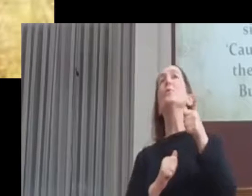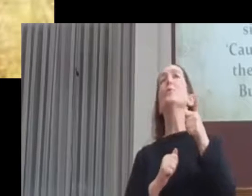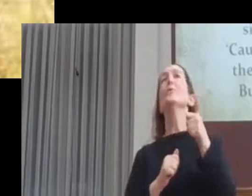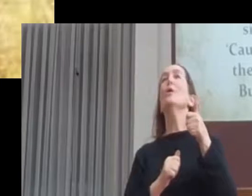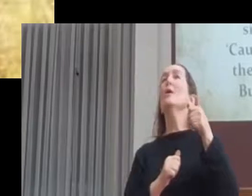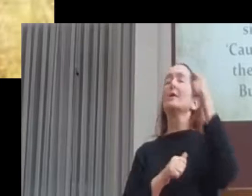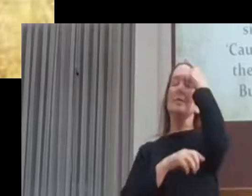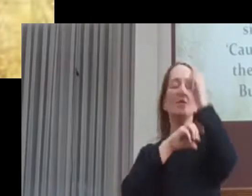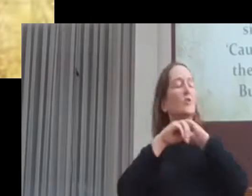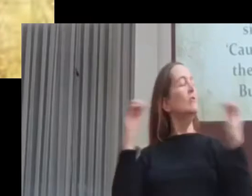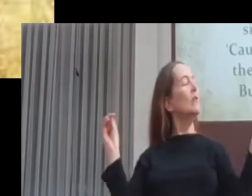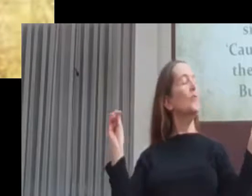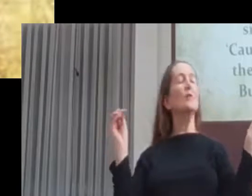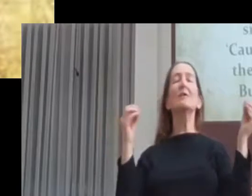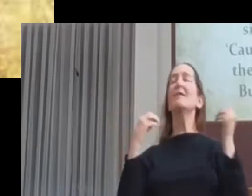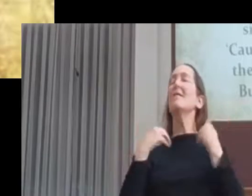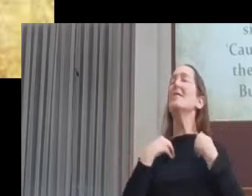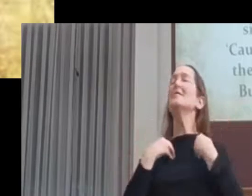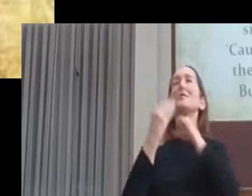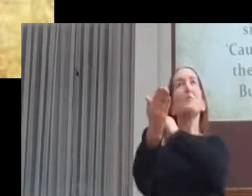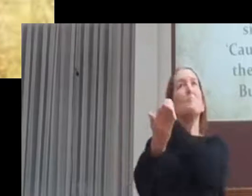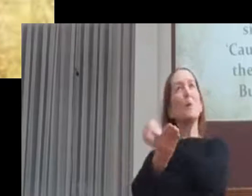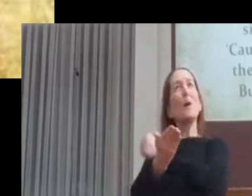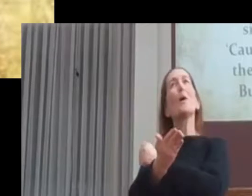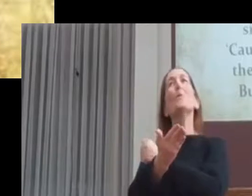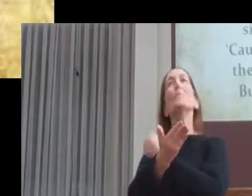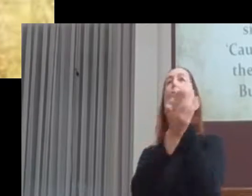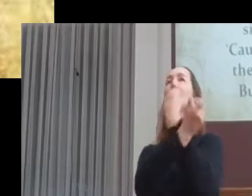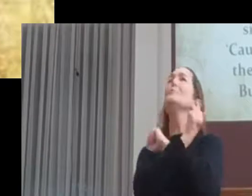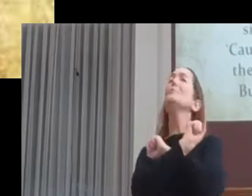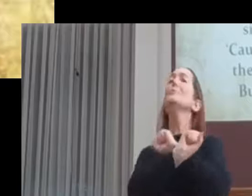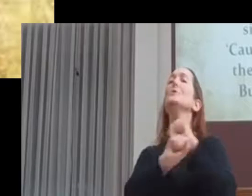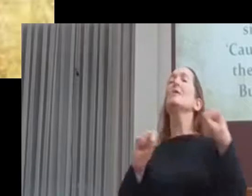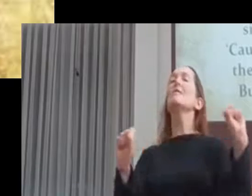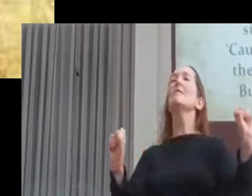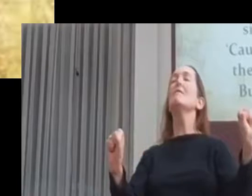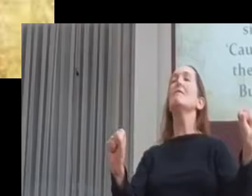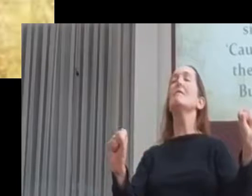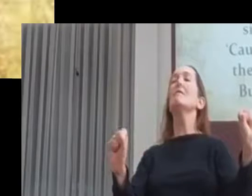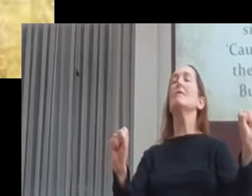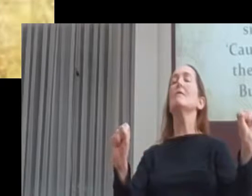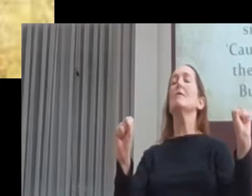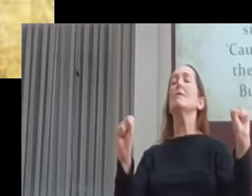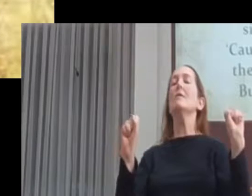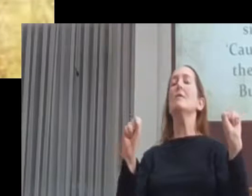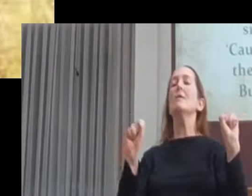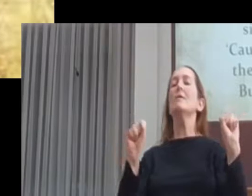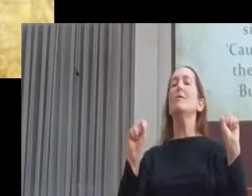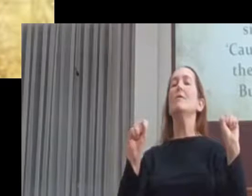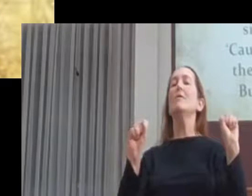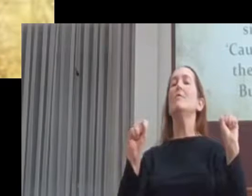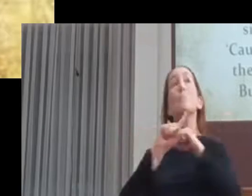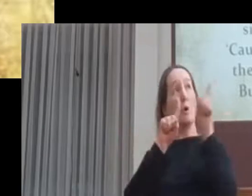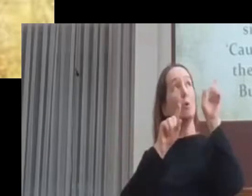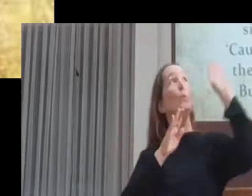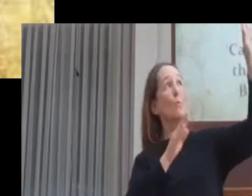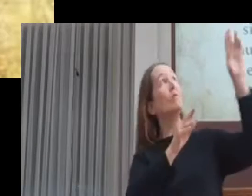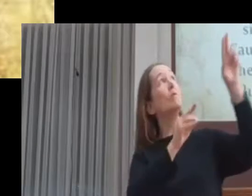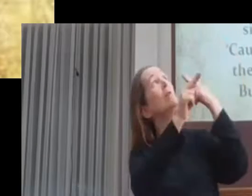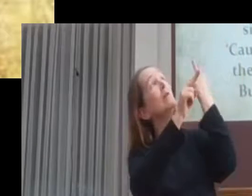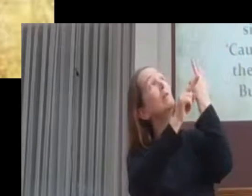name, let the name sing louder, 'cause nothing has the power to